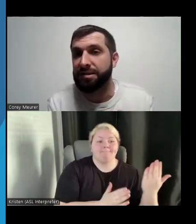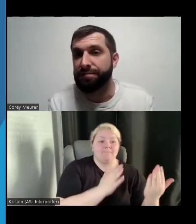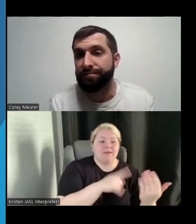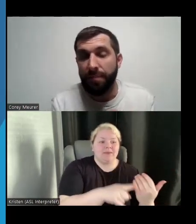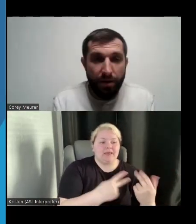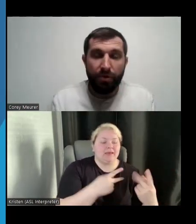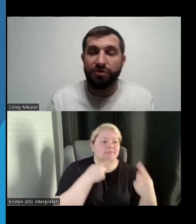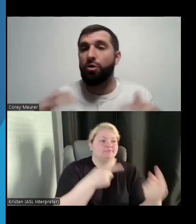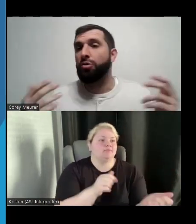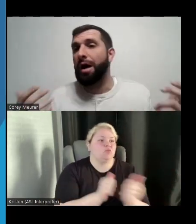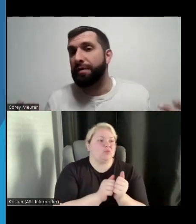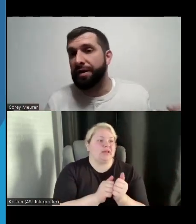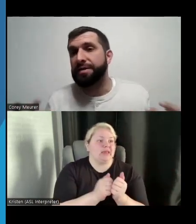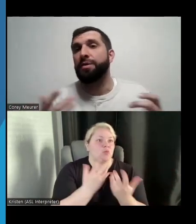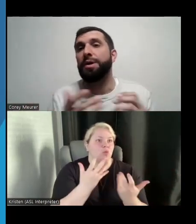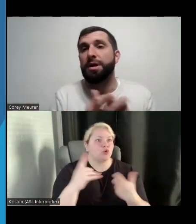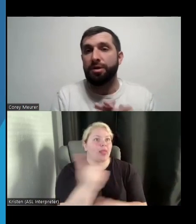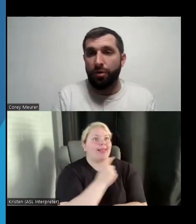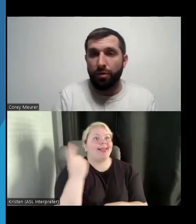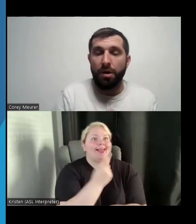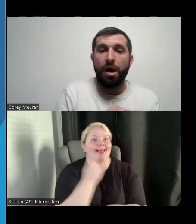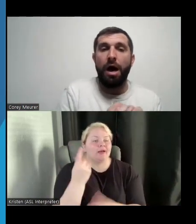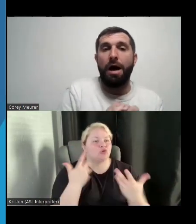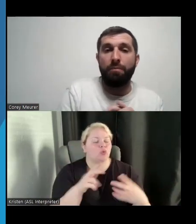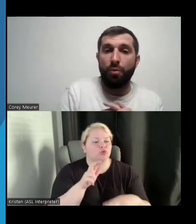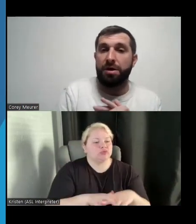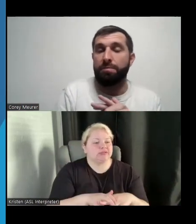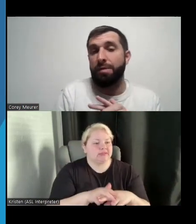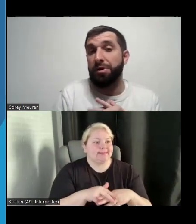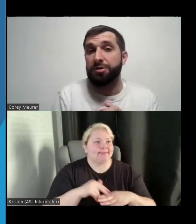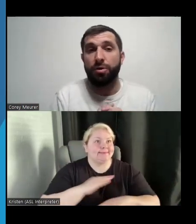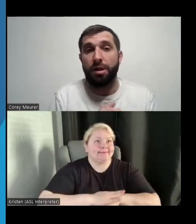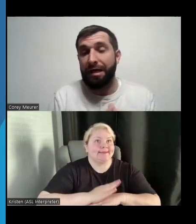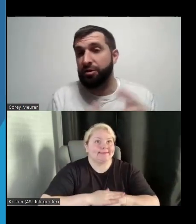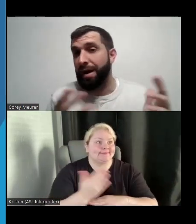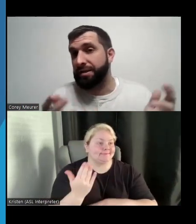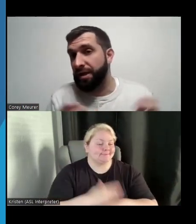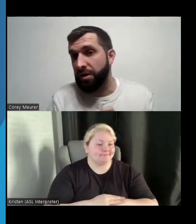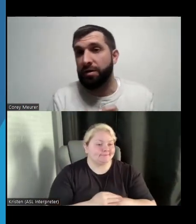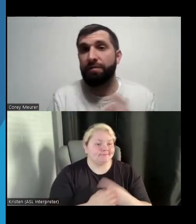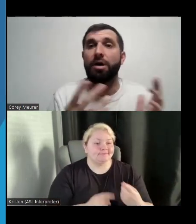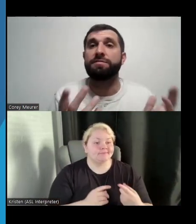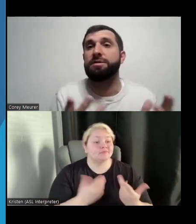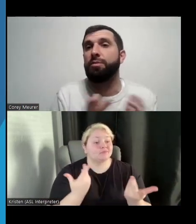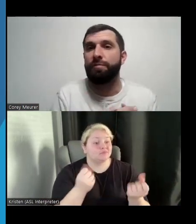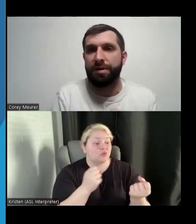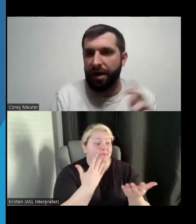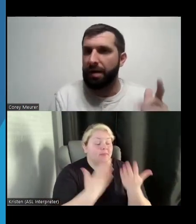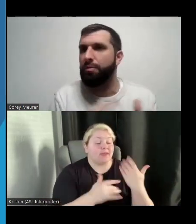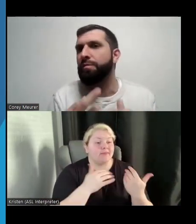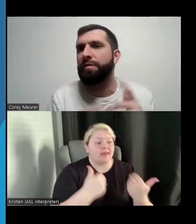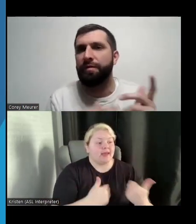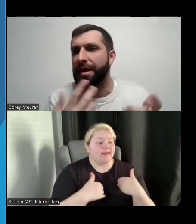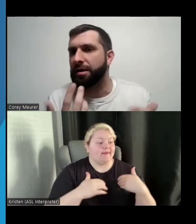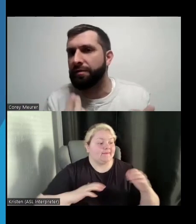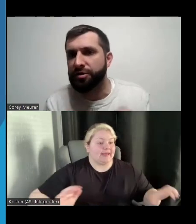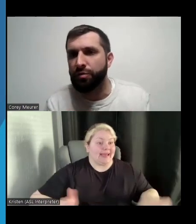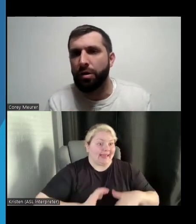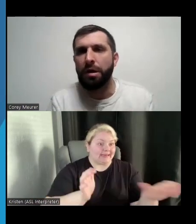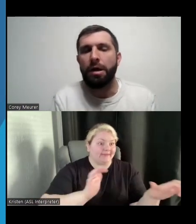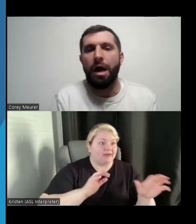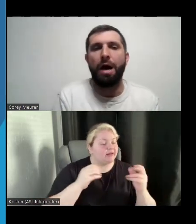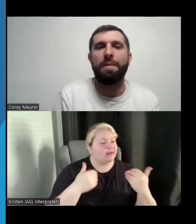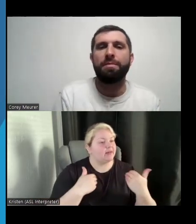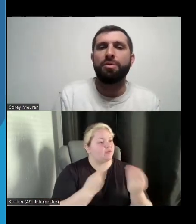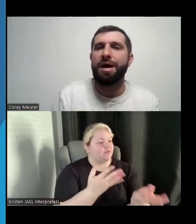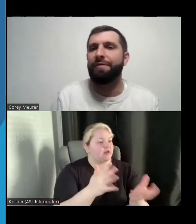in class. There's a whole lot of things that we could do. We could maybe do a classroom activity that involves some movement to get movement for that